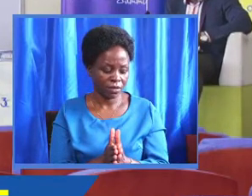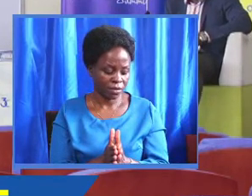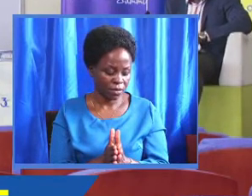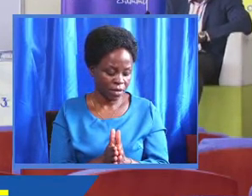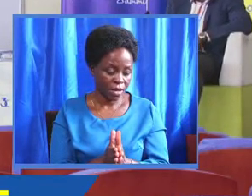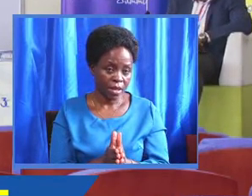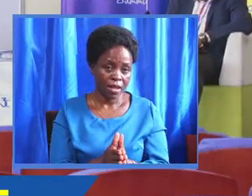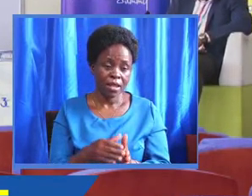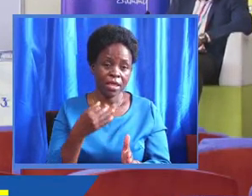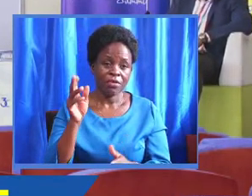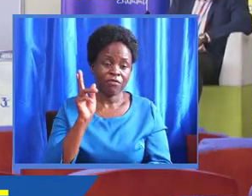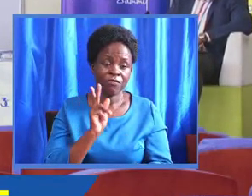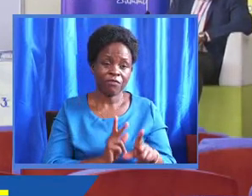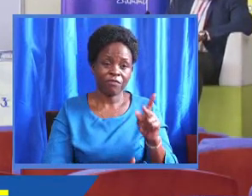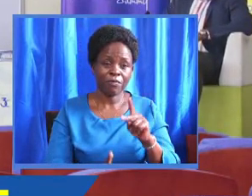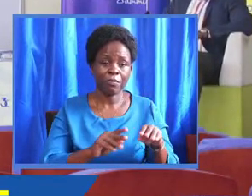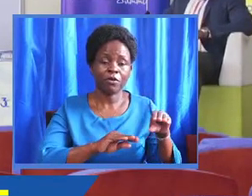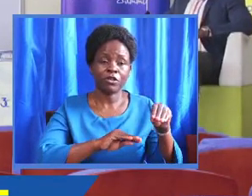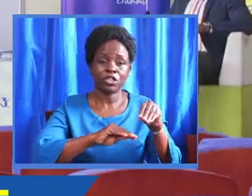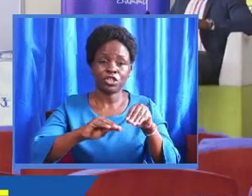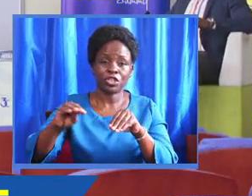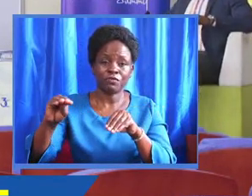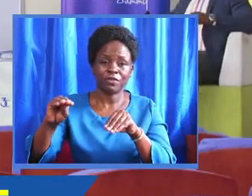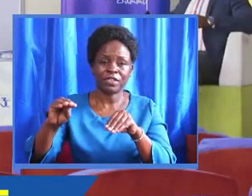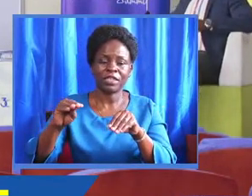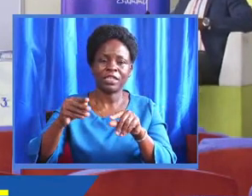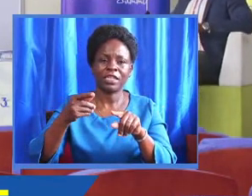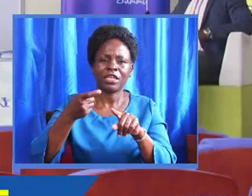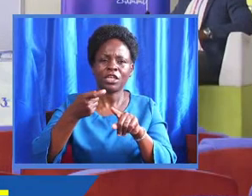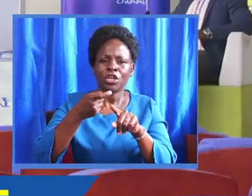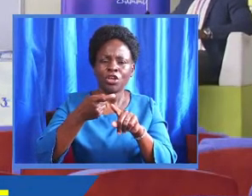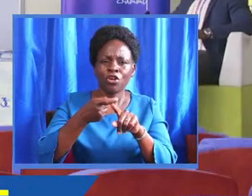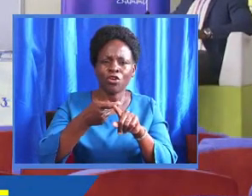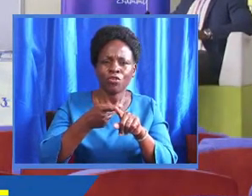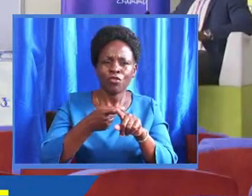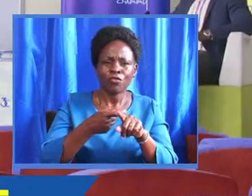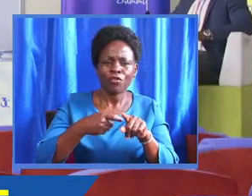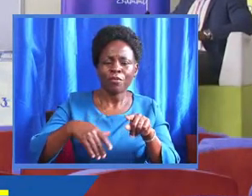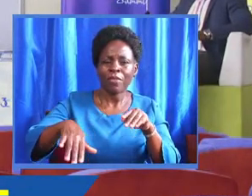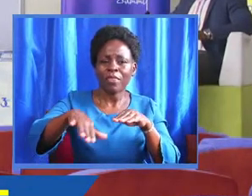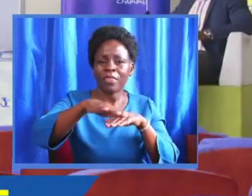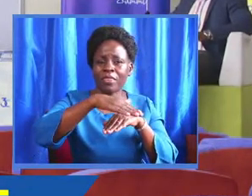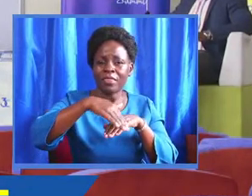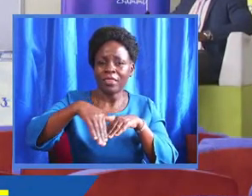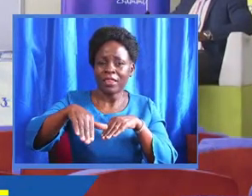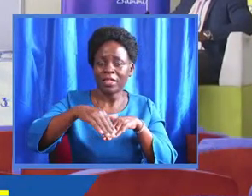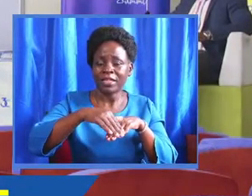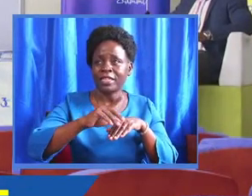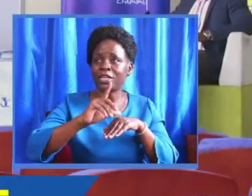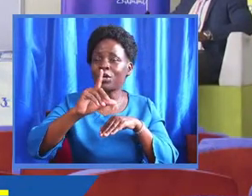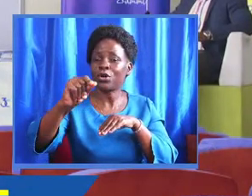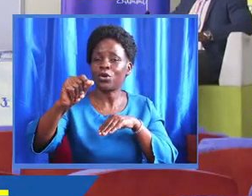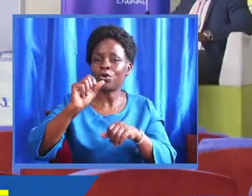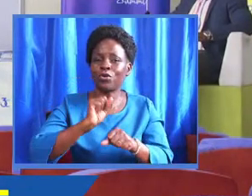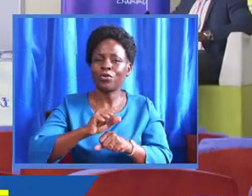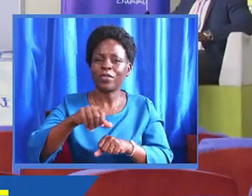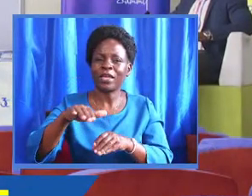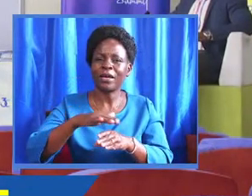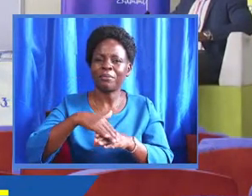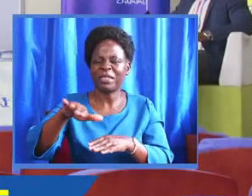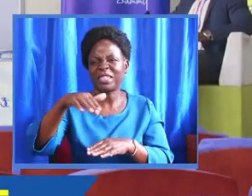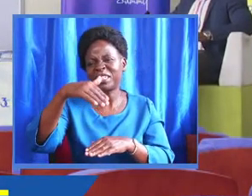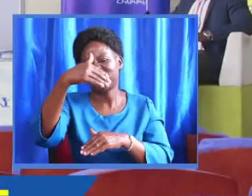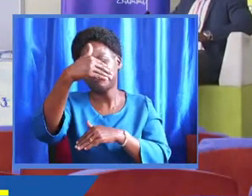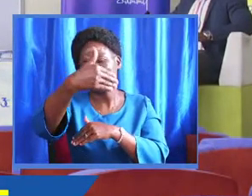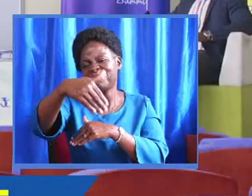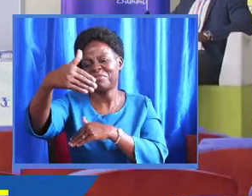if people shift from the CBD to go and do their businesses in the